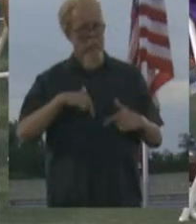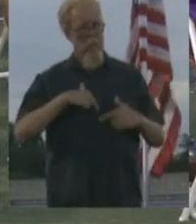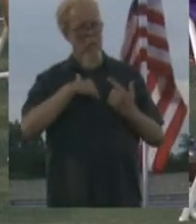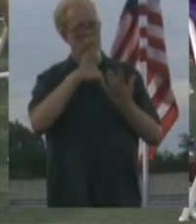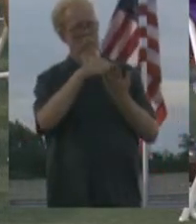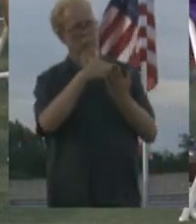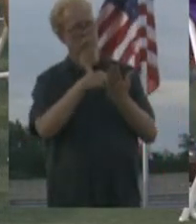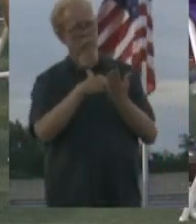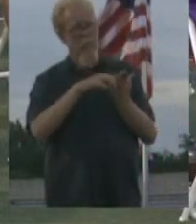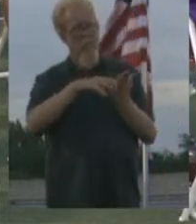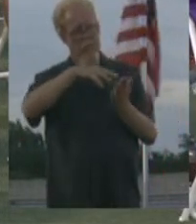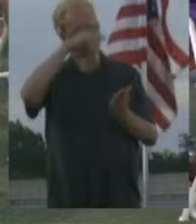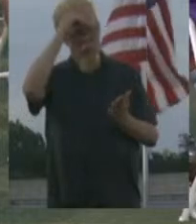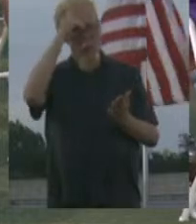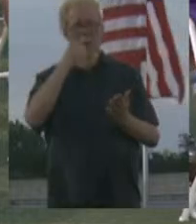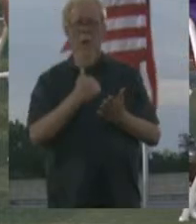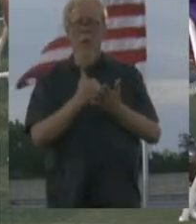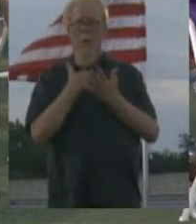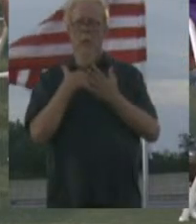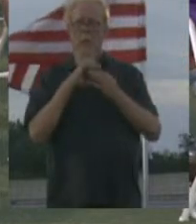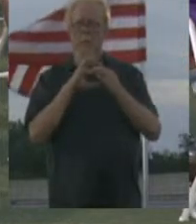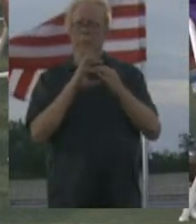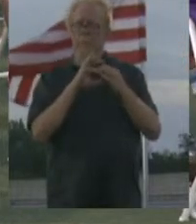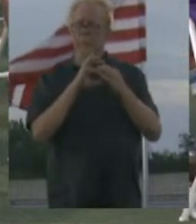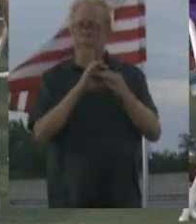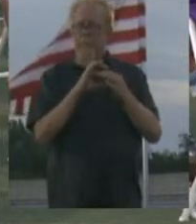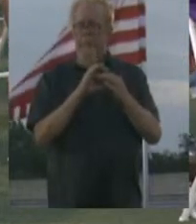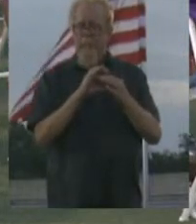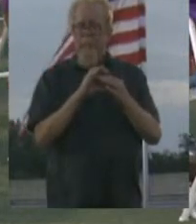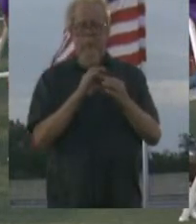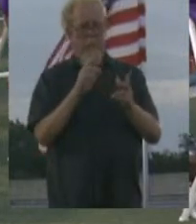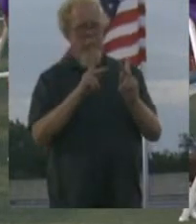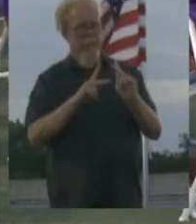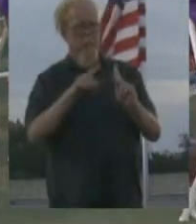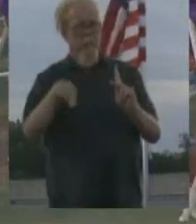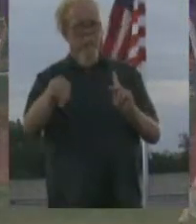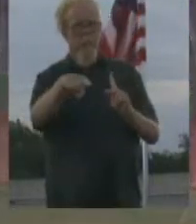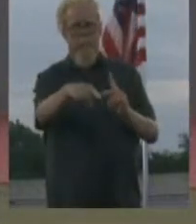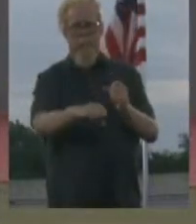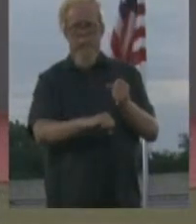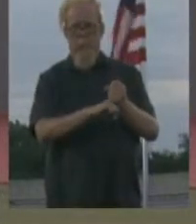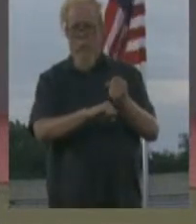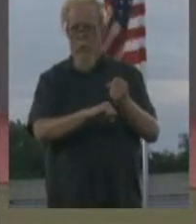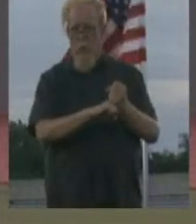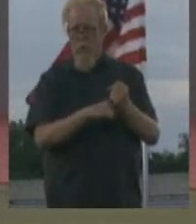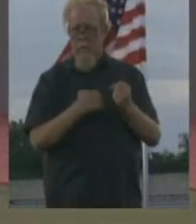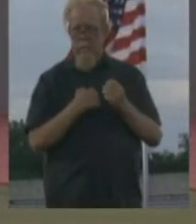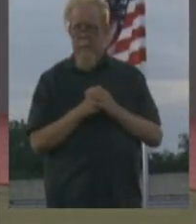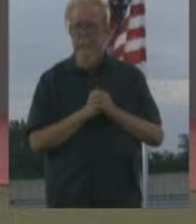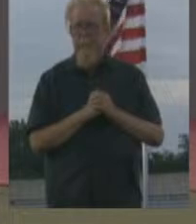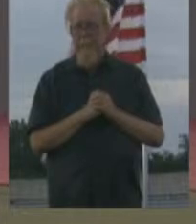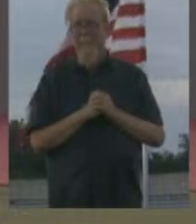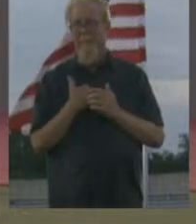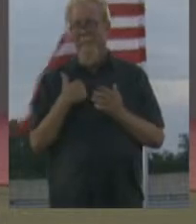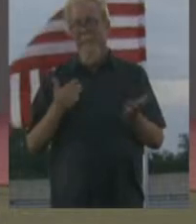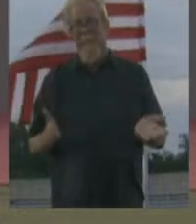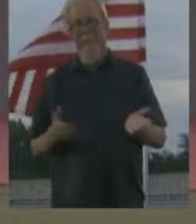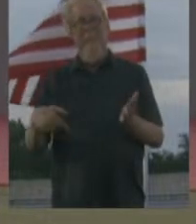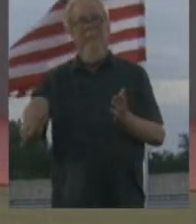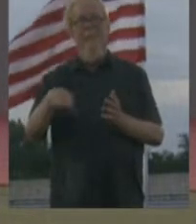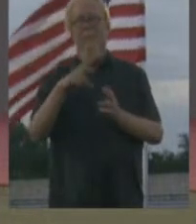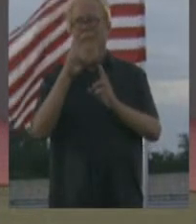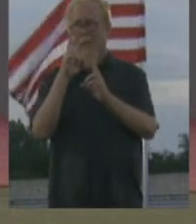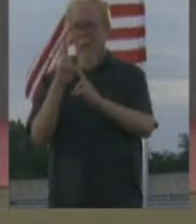stronger relationships with people who have supported me through tough times. I encourage you all to find the people that will be there for you no matter